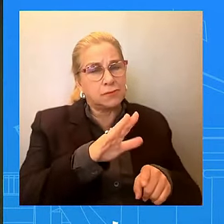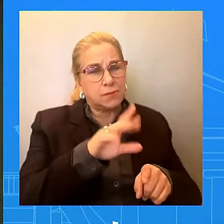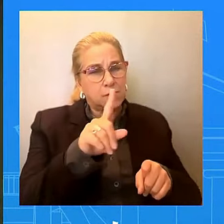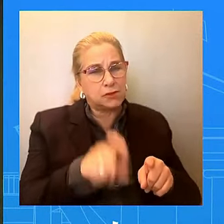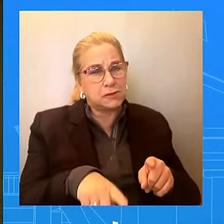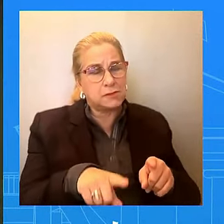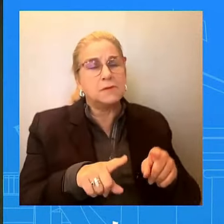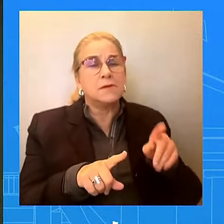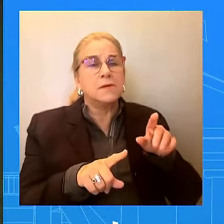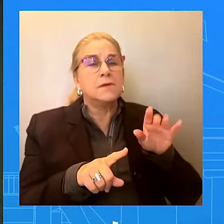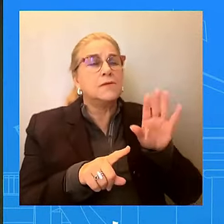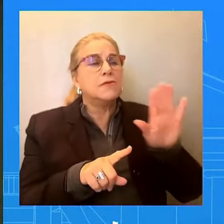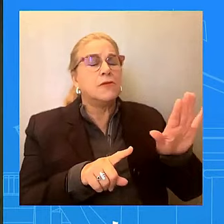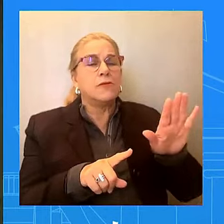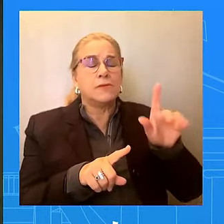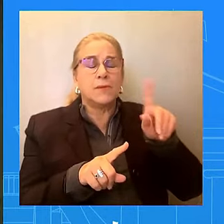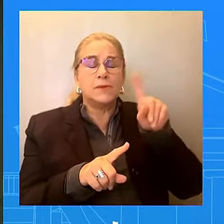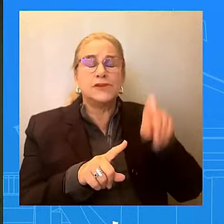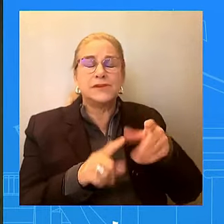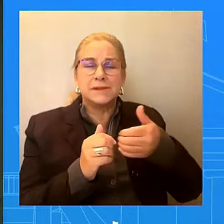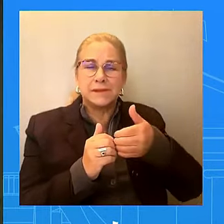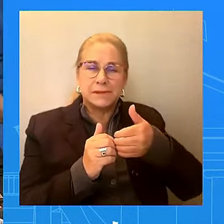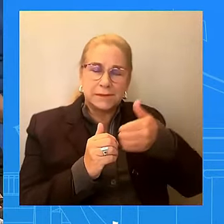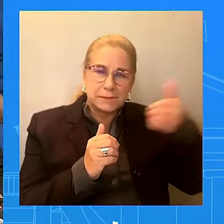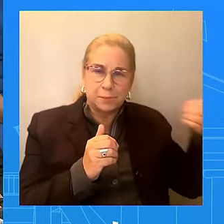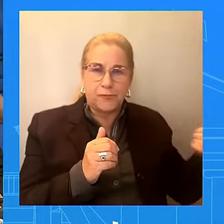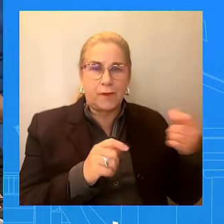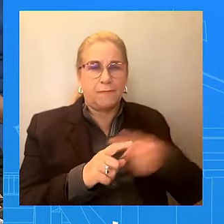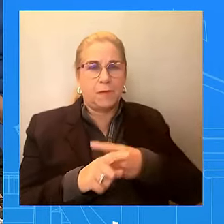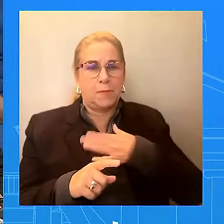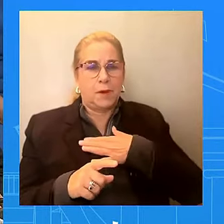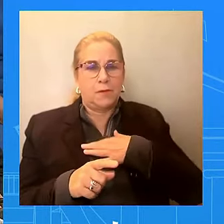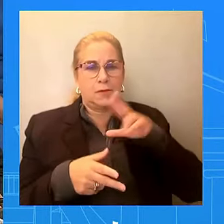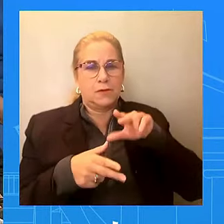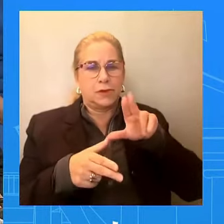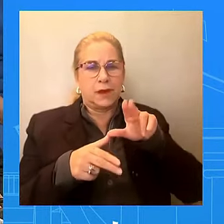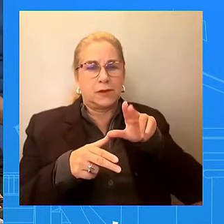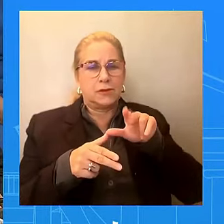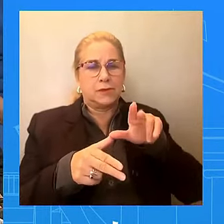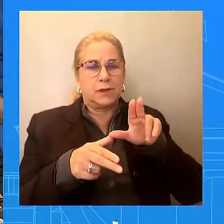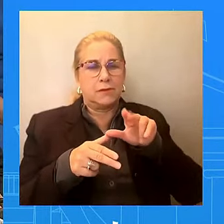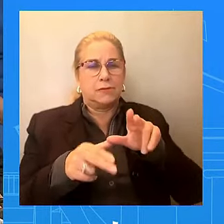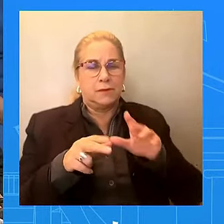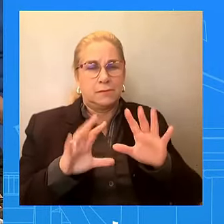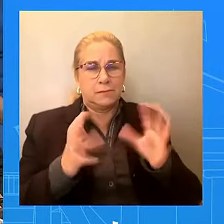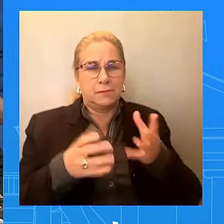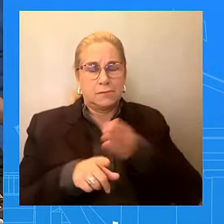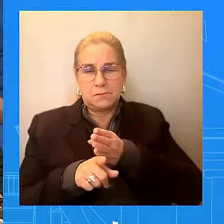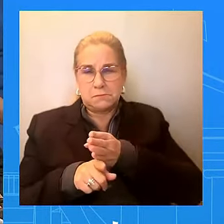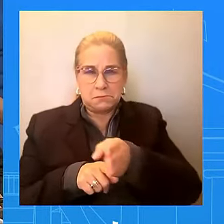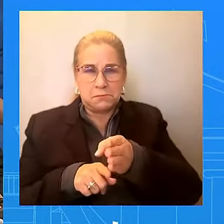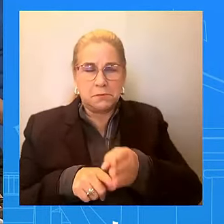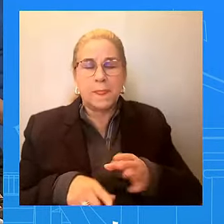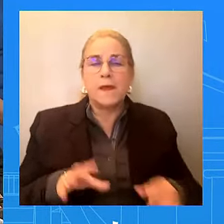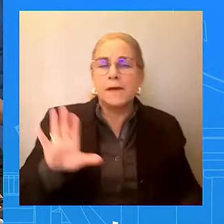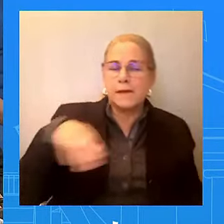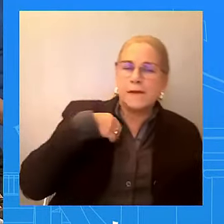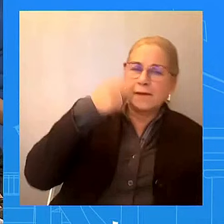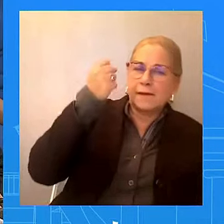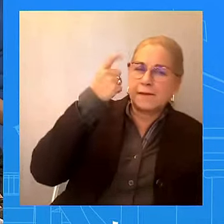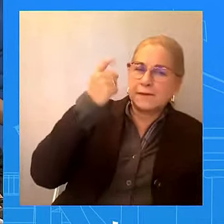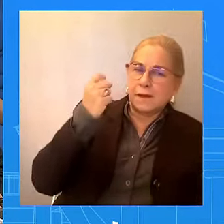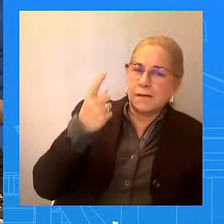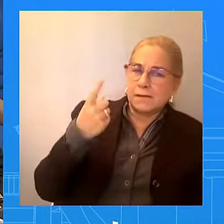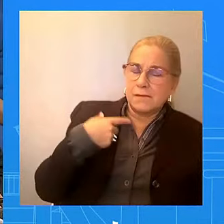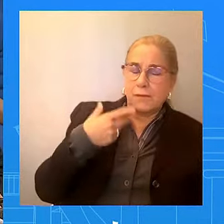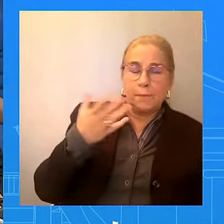to people in desperate need. Thank you. I appreciate that, Mr. Secretary, but we're getting conflicting answers from your agency and from the State Department about